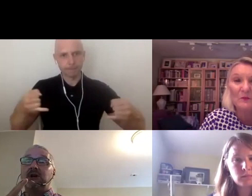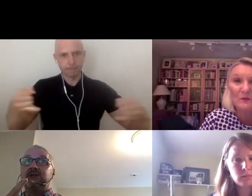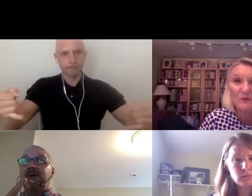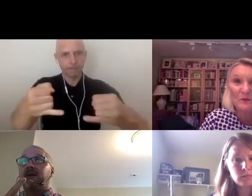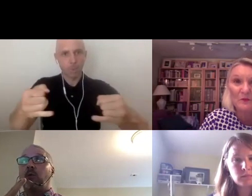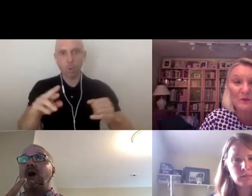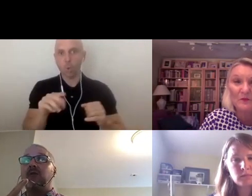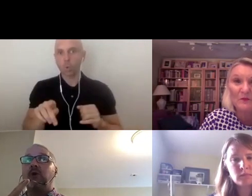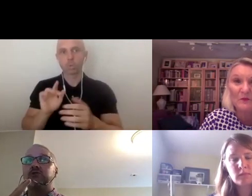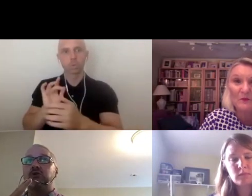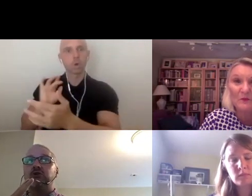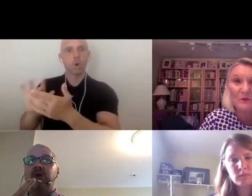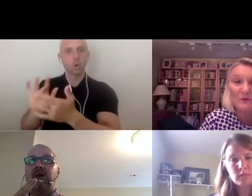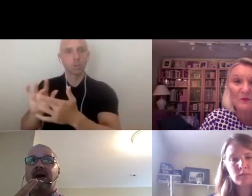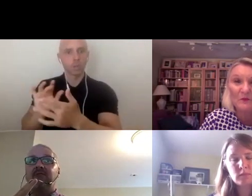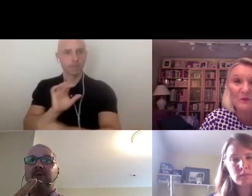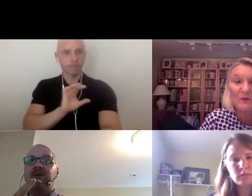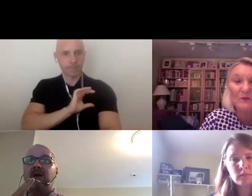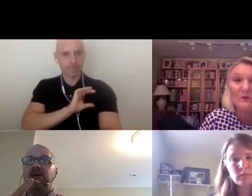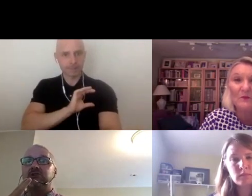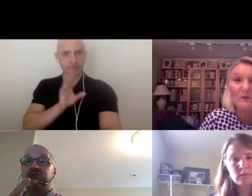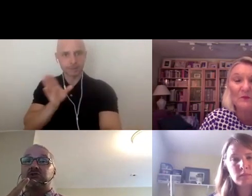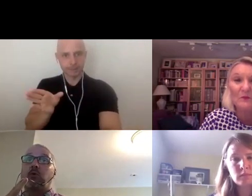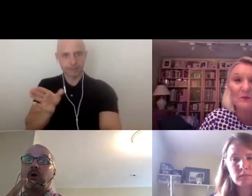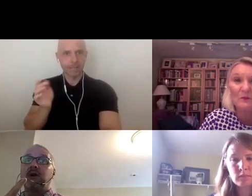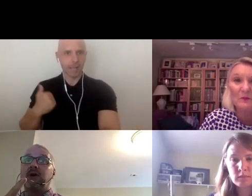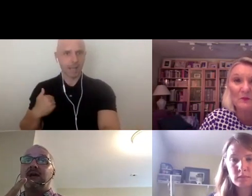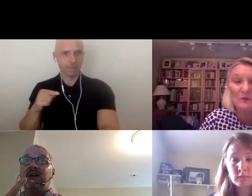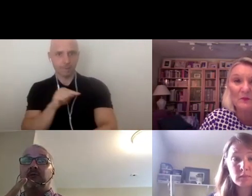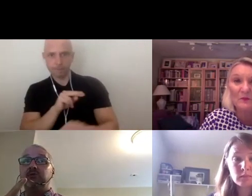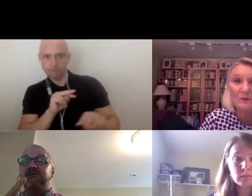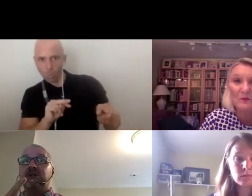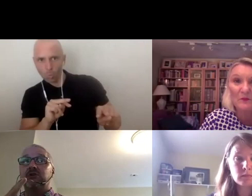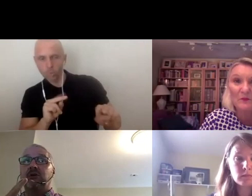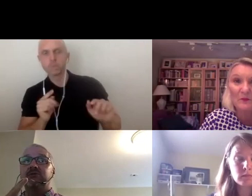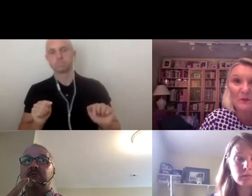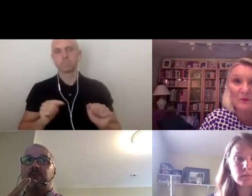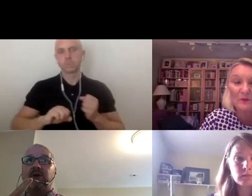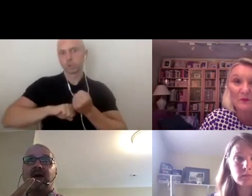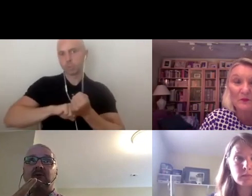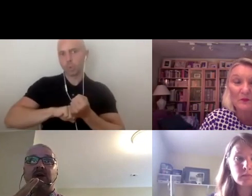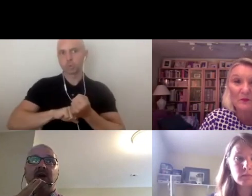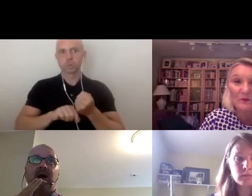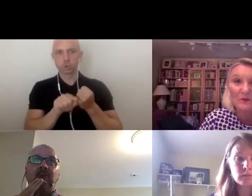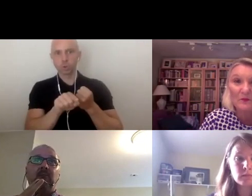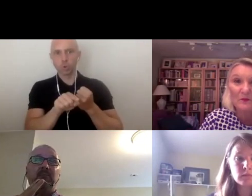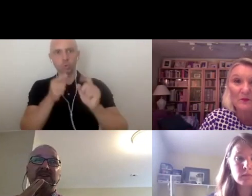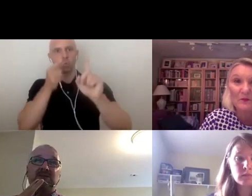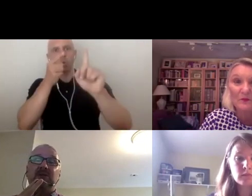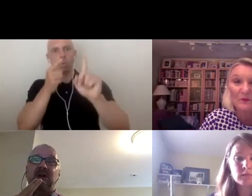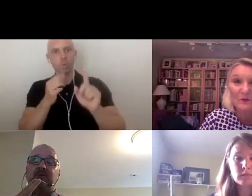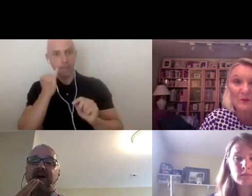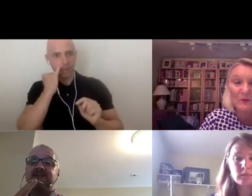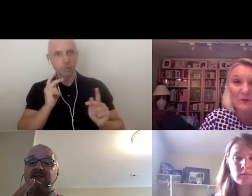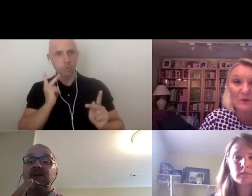unit to make them aware of what you're doing and have them in the area just to support if we do see large numbers of people gathering. Based